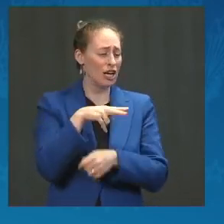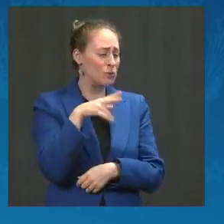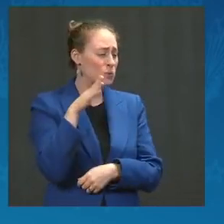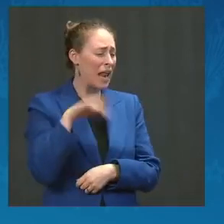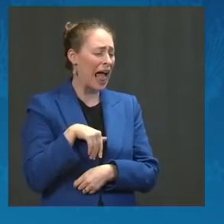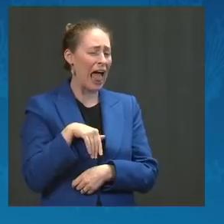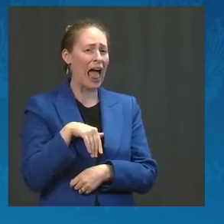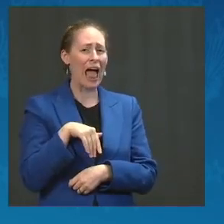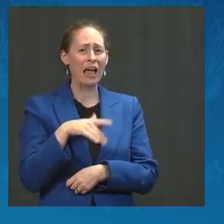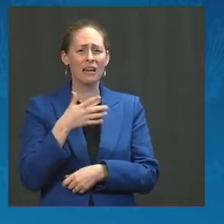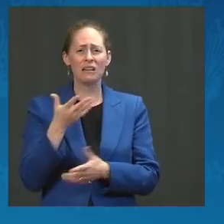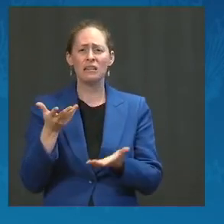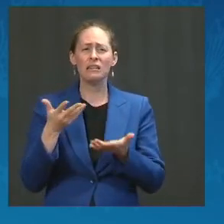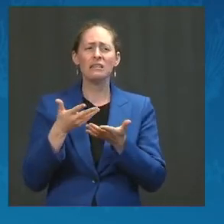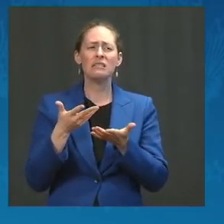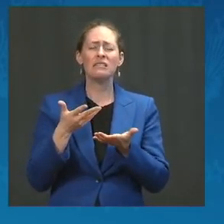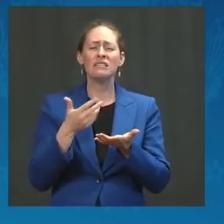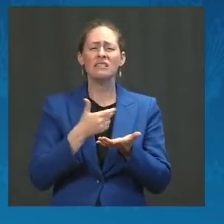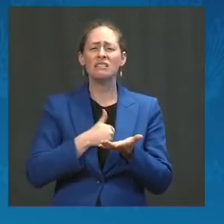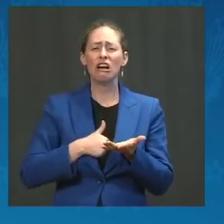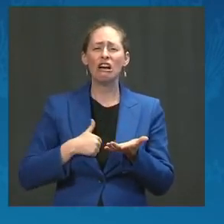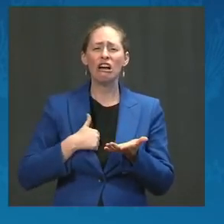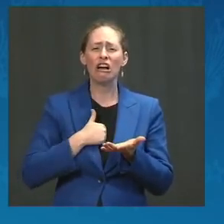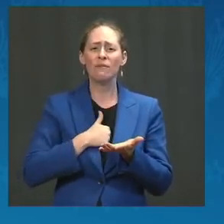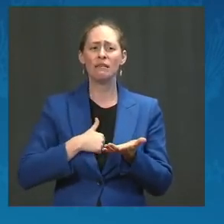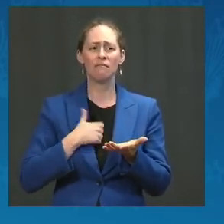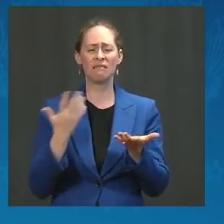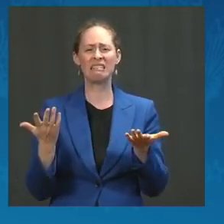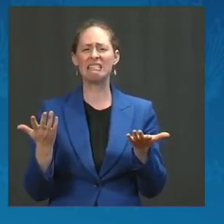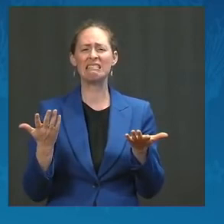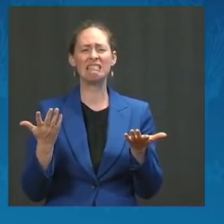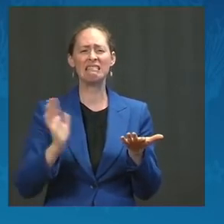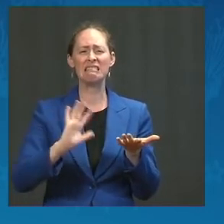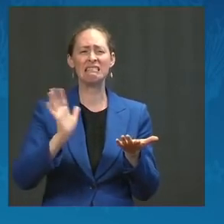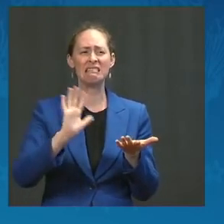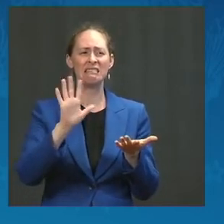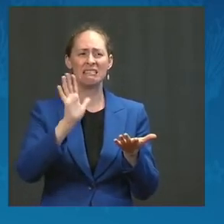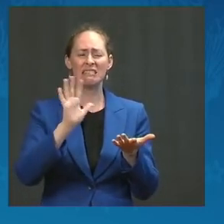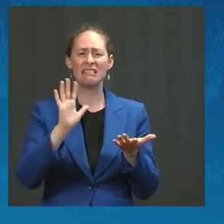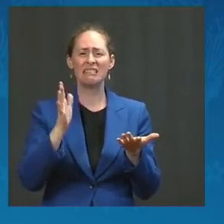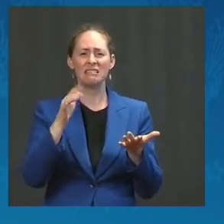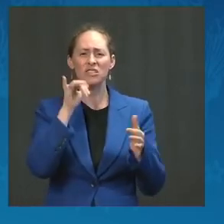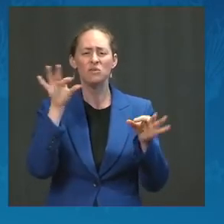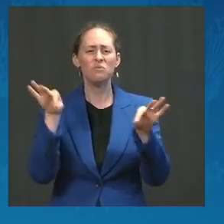And the doctors have to say, "Sorry, it's too late."